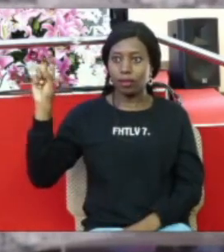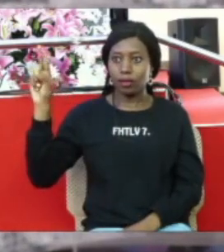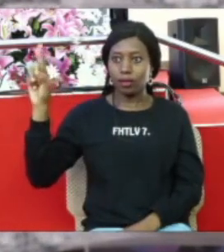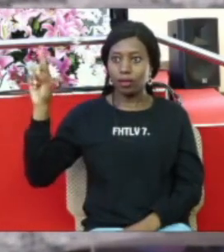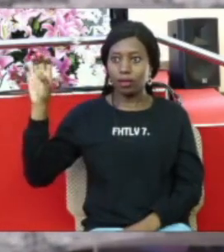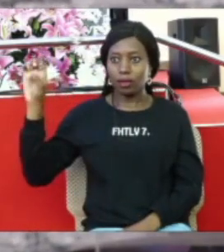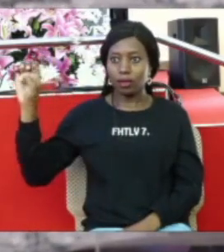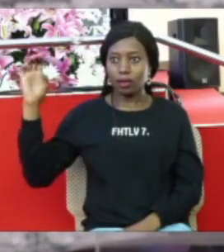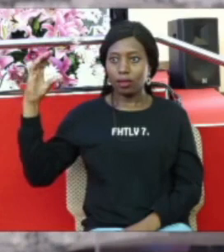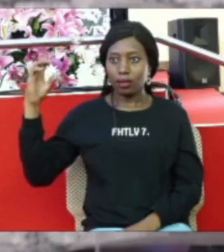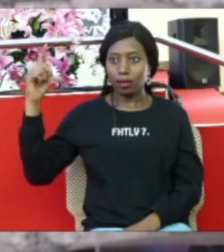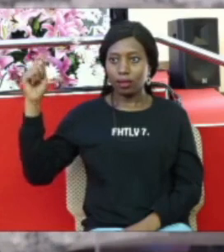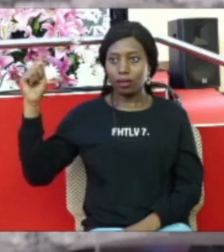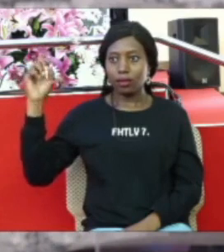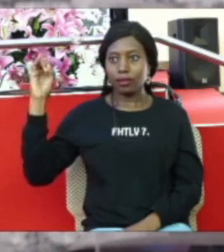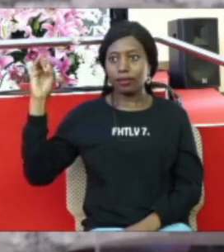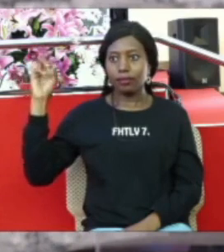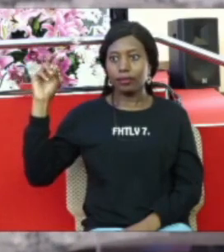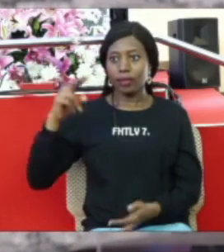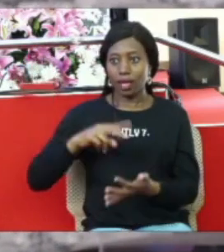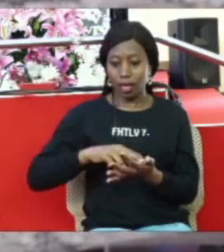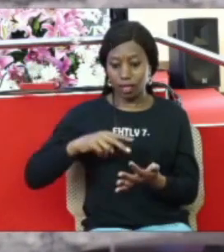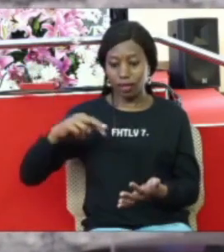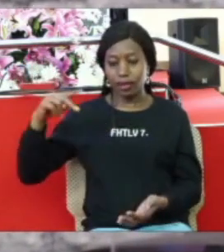Kiasi, eh? Na wengine wetu tuko hivyo.